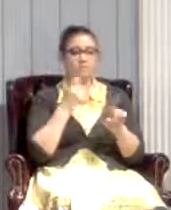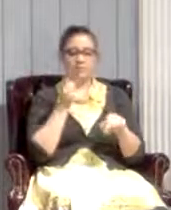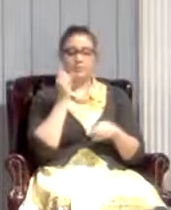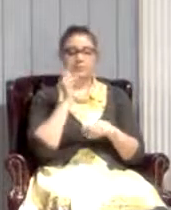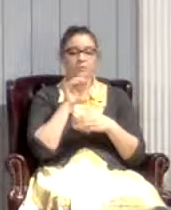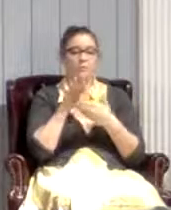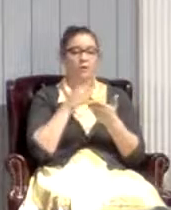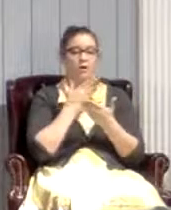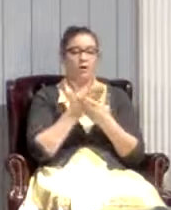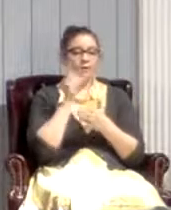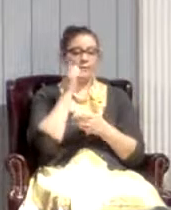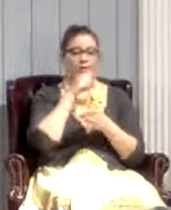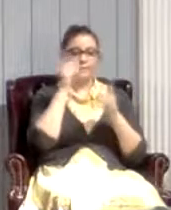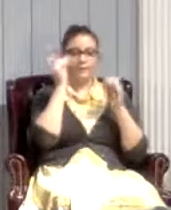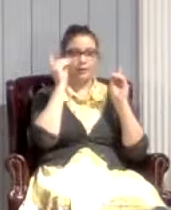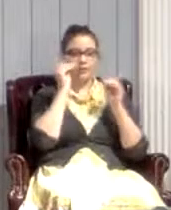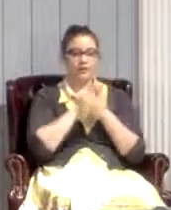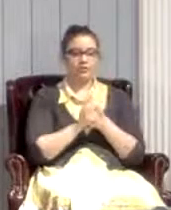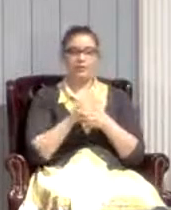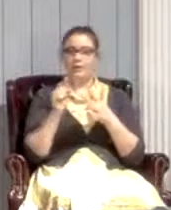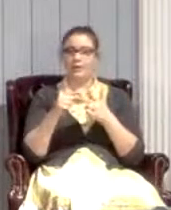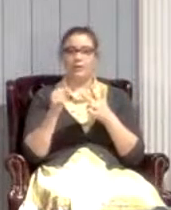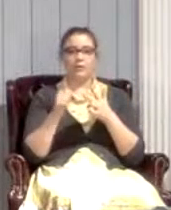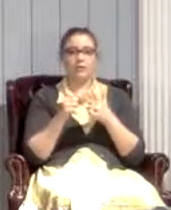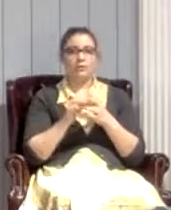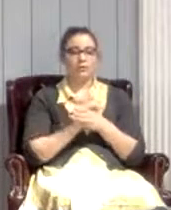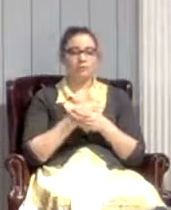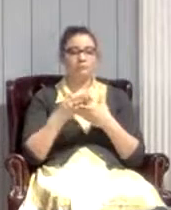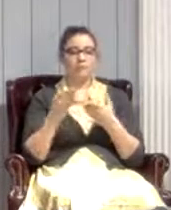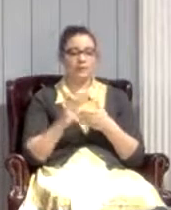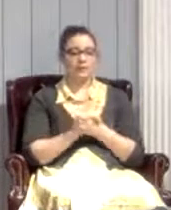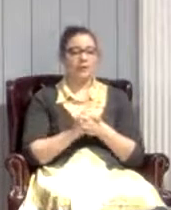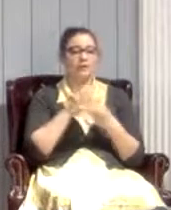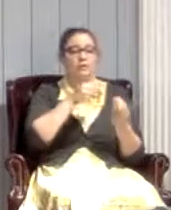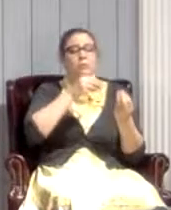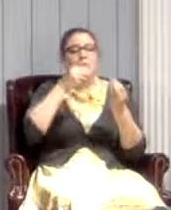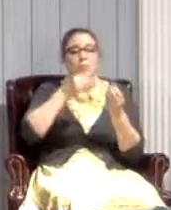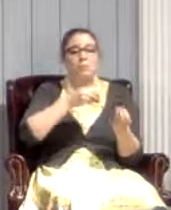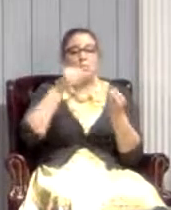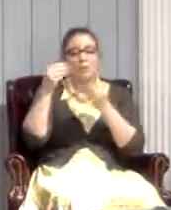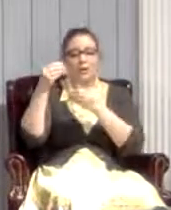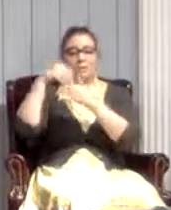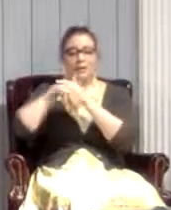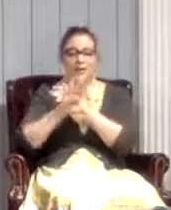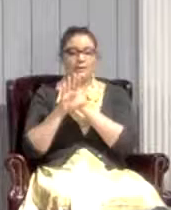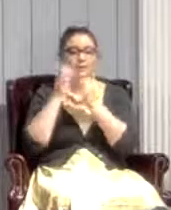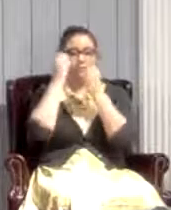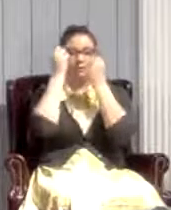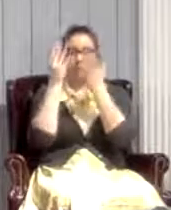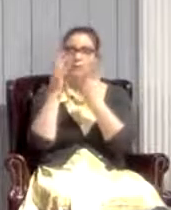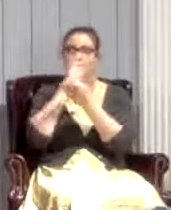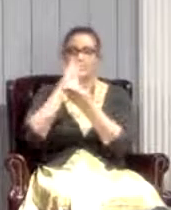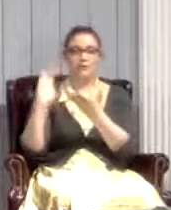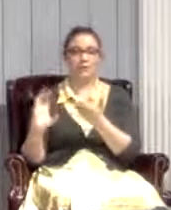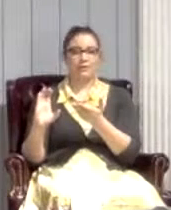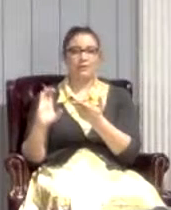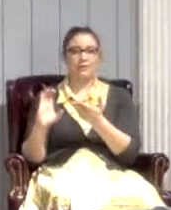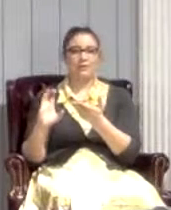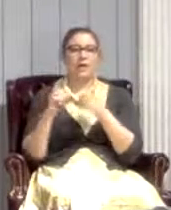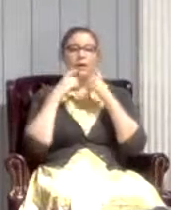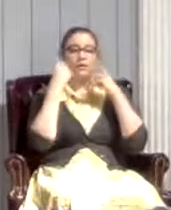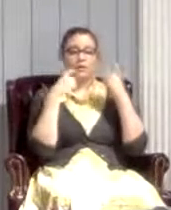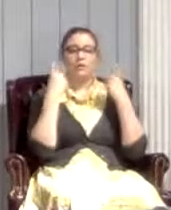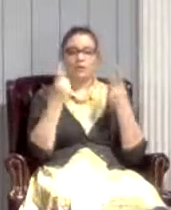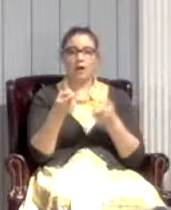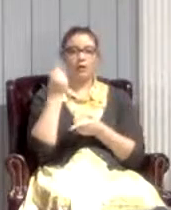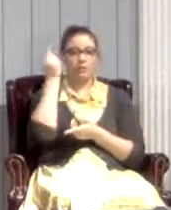And the third part of that objective is to bring them into the obedience of Christ. So the carnal mind, and you know this is